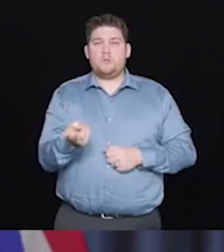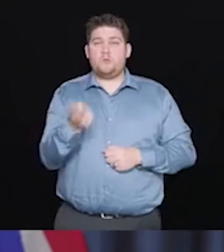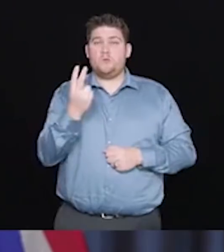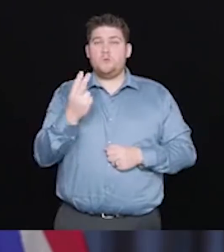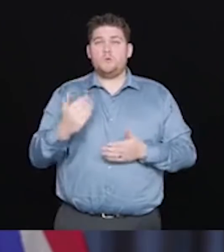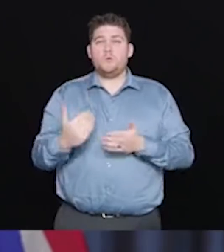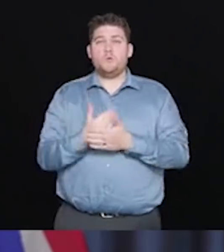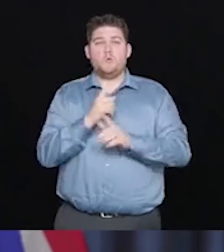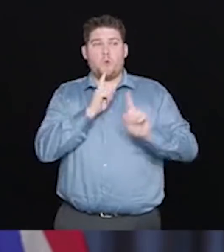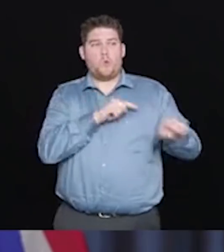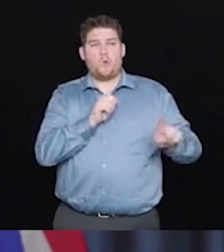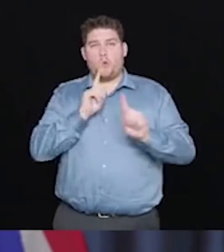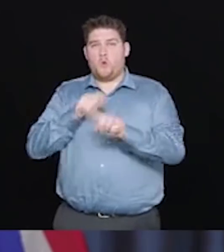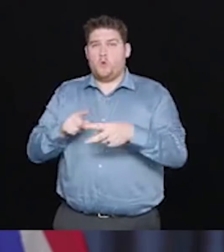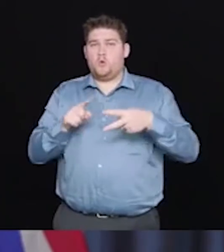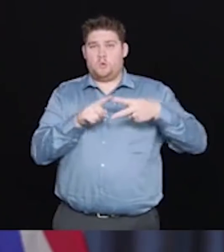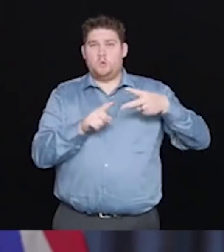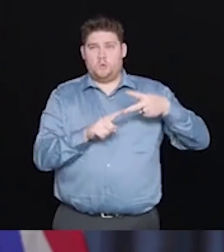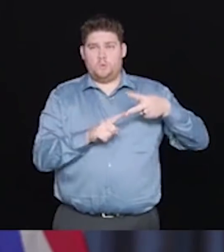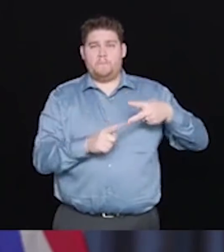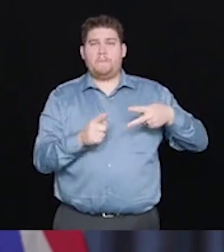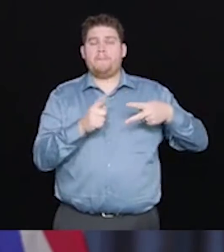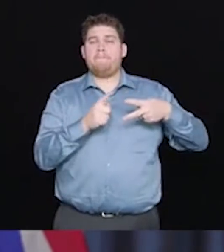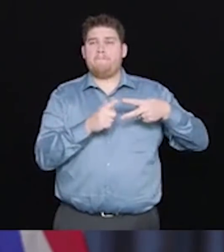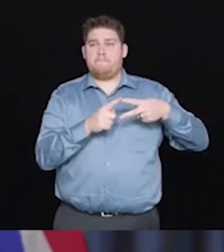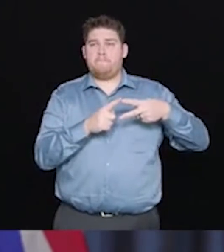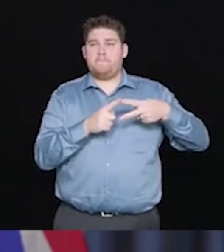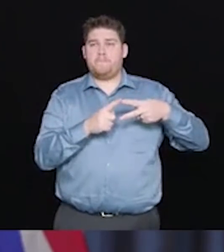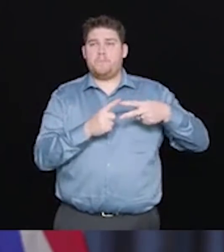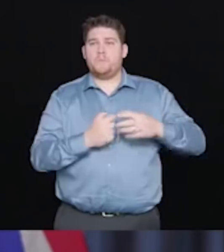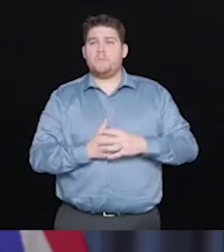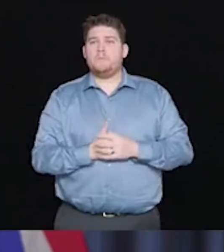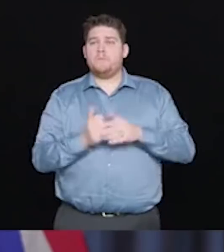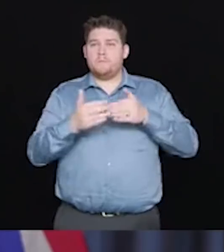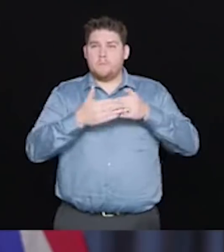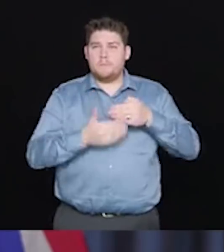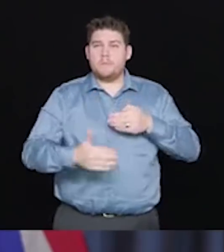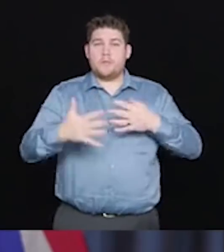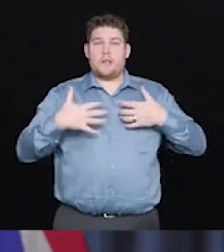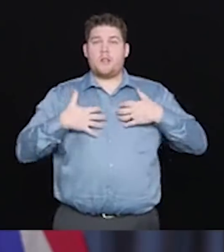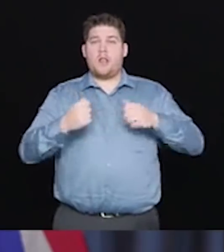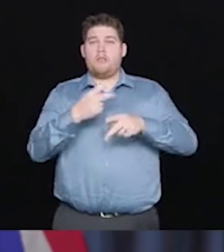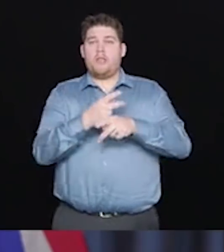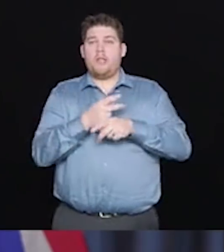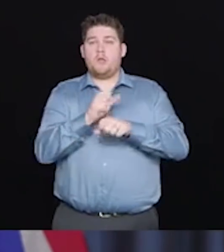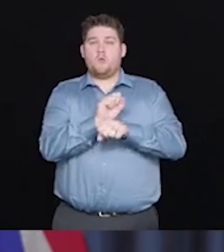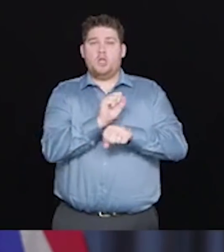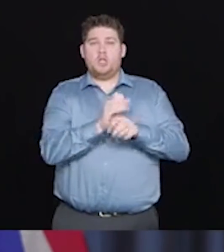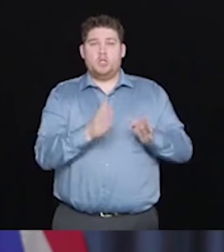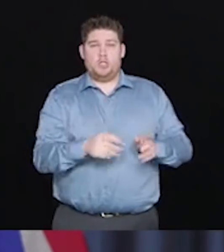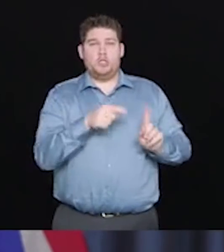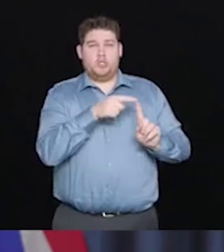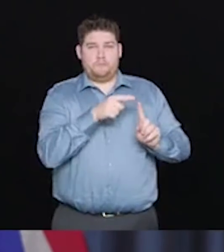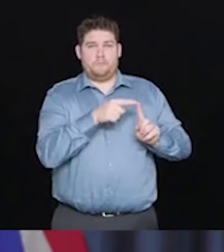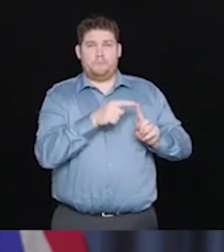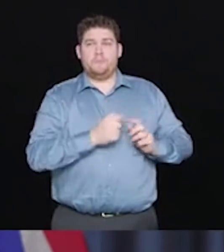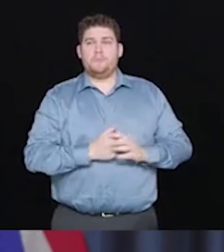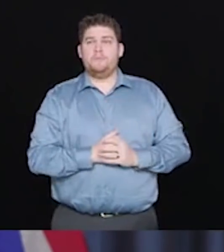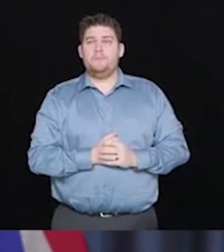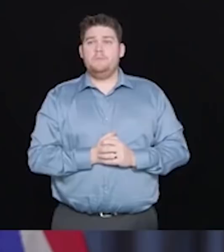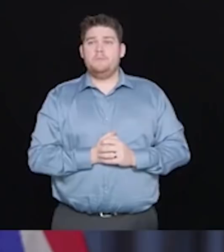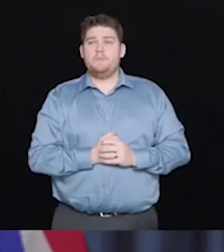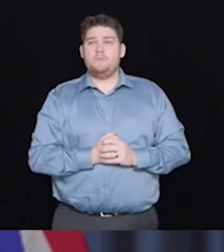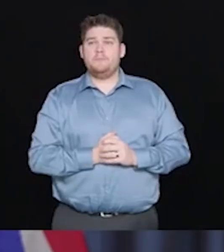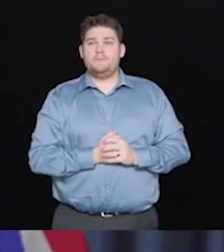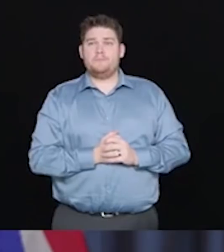is enables health sector workers at all public and private facilities to remain at one facility only for the duration of